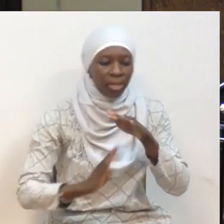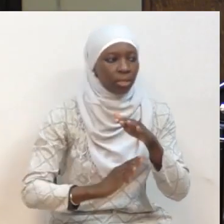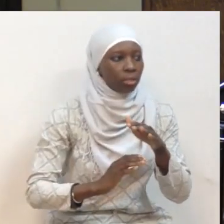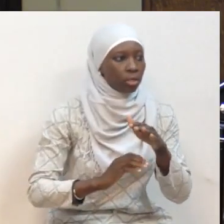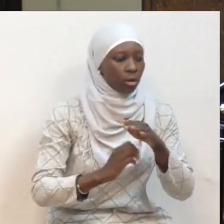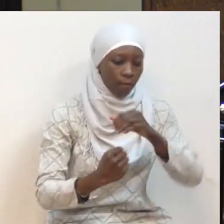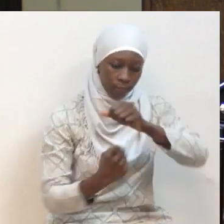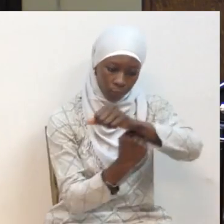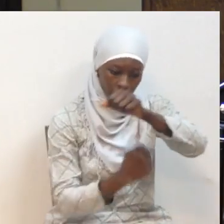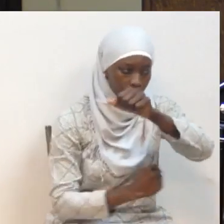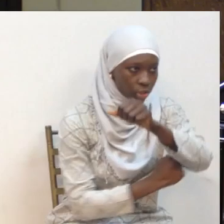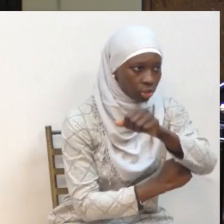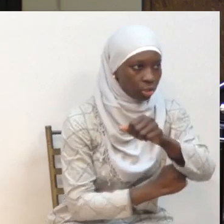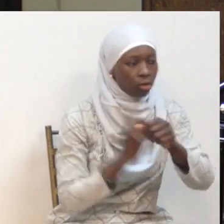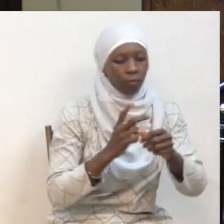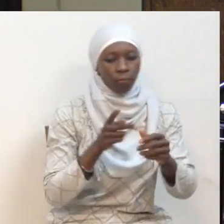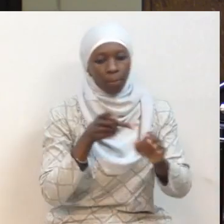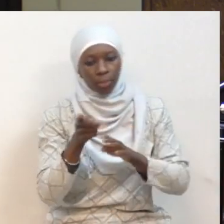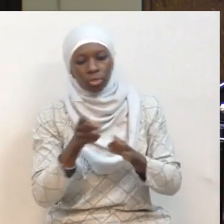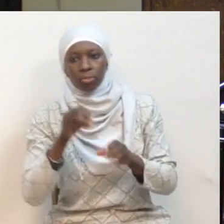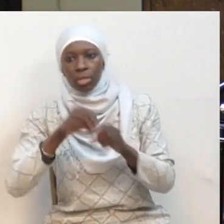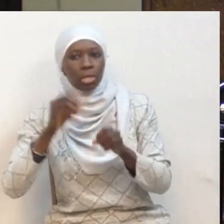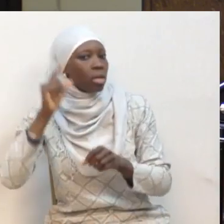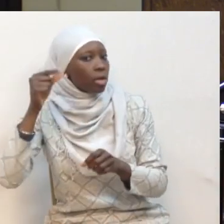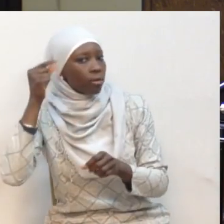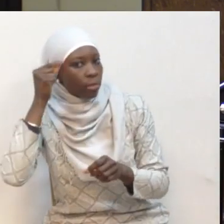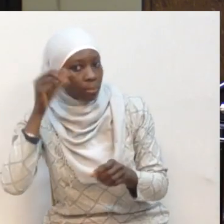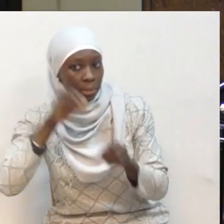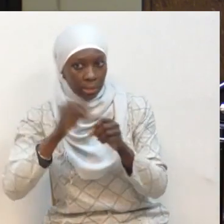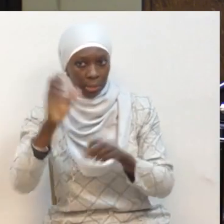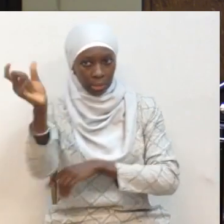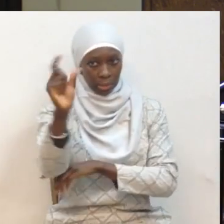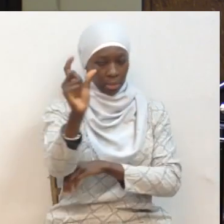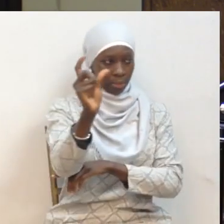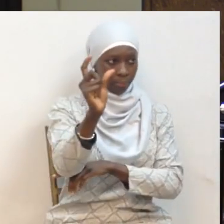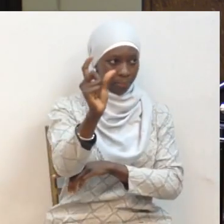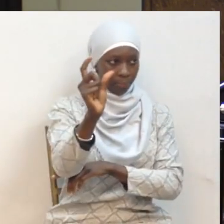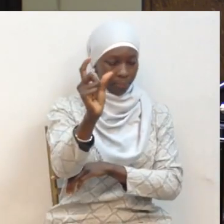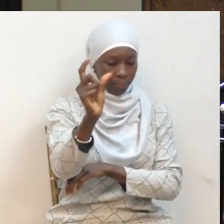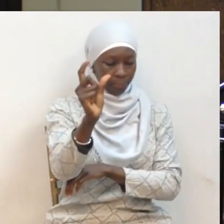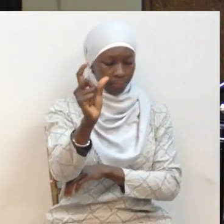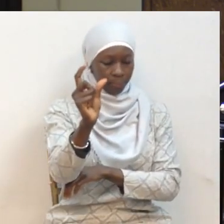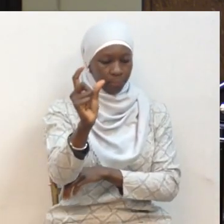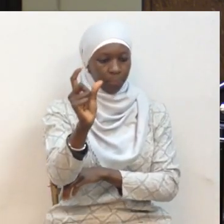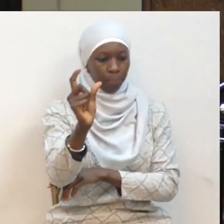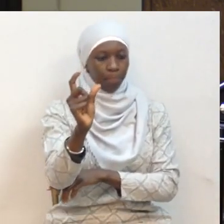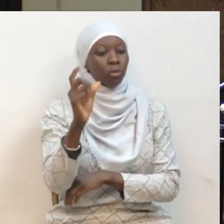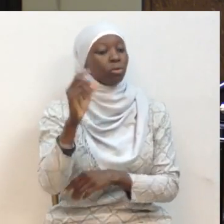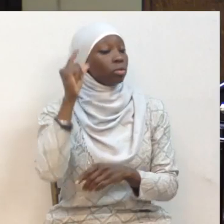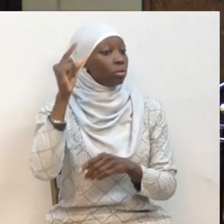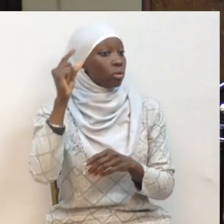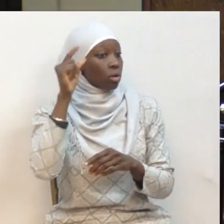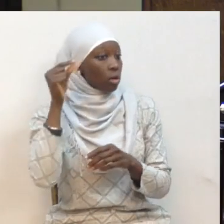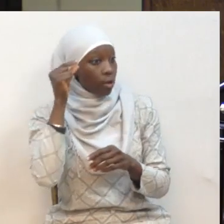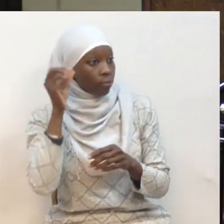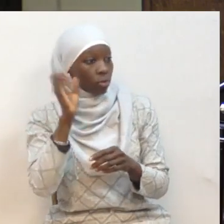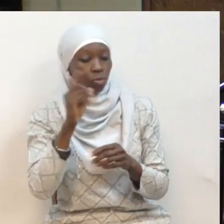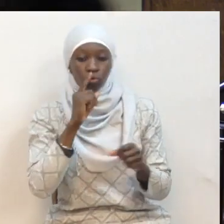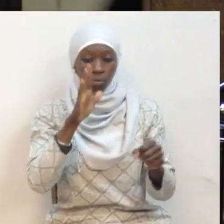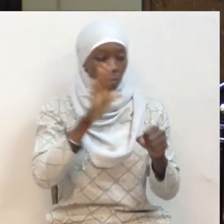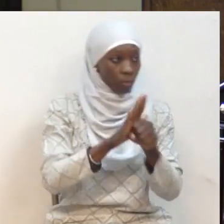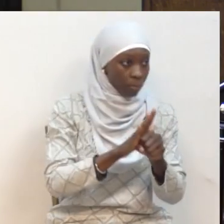in Islam, that the governed ought to commit and pledge and